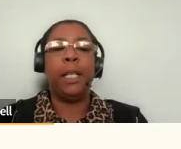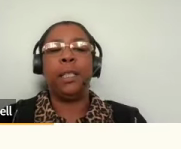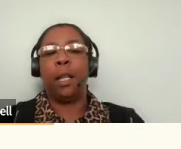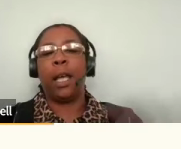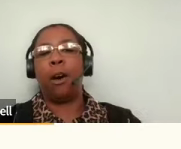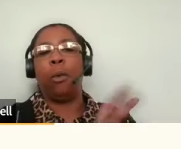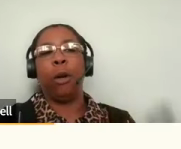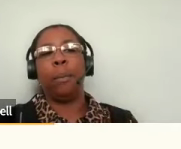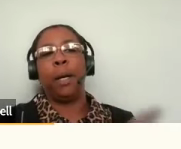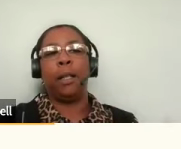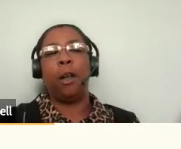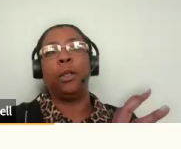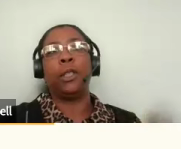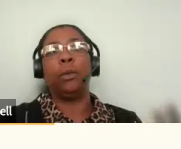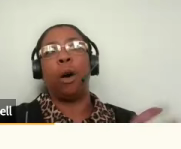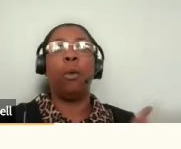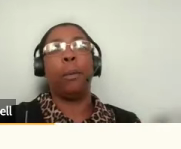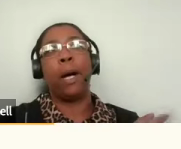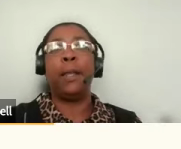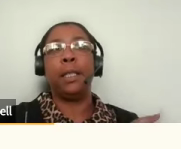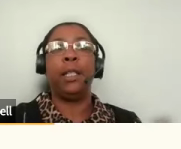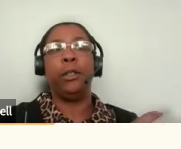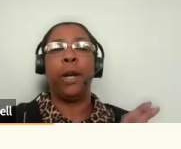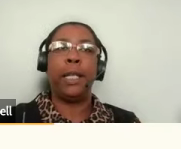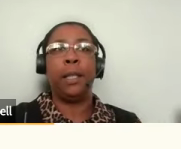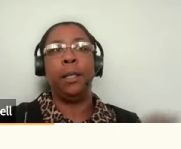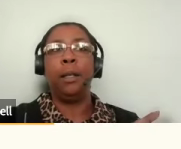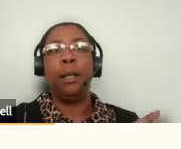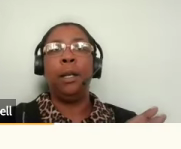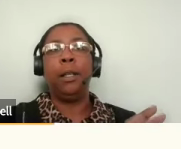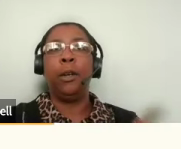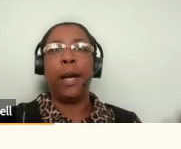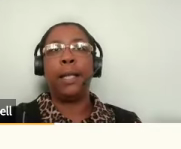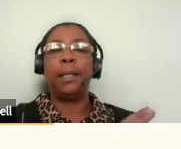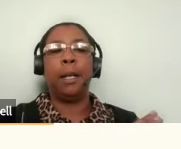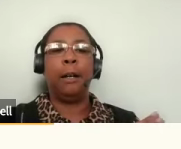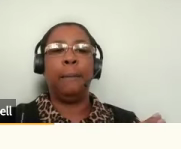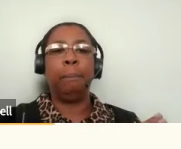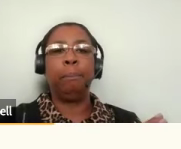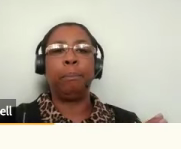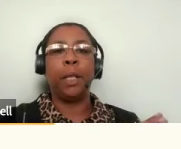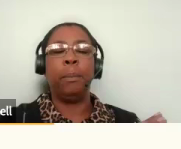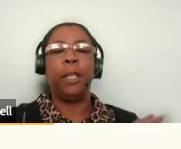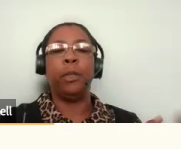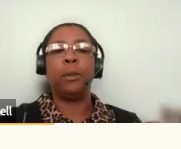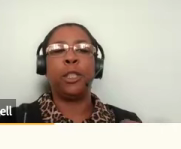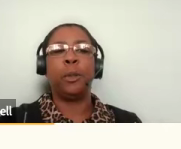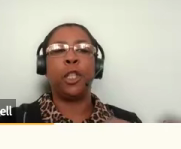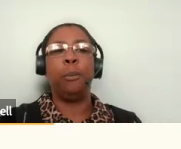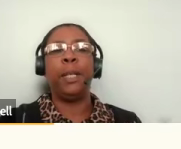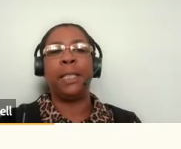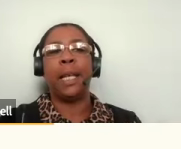And the subcommittees did like all the work, all the work behind the scene, grading the grants. But